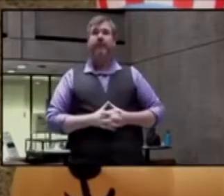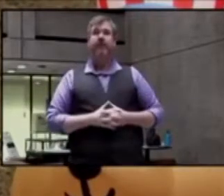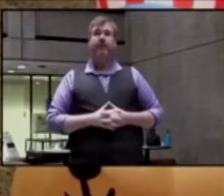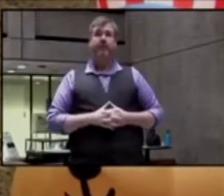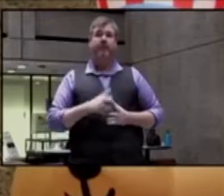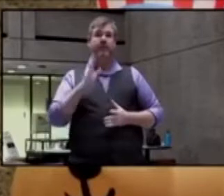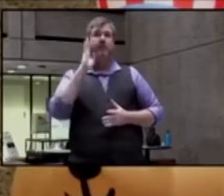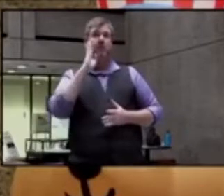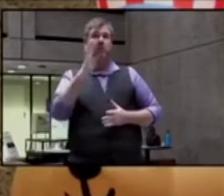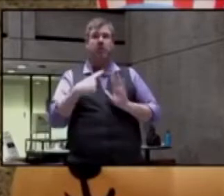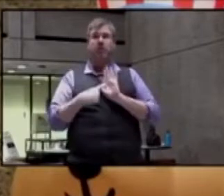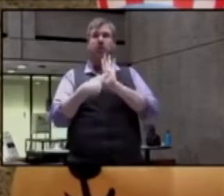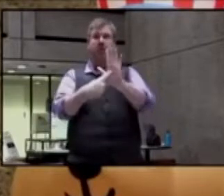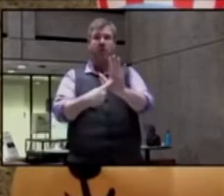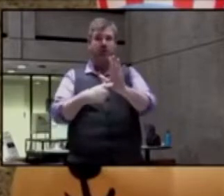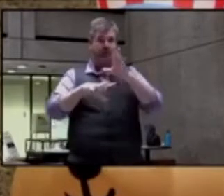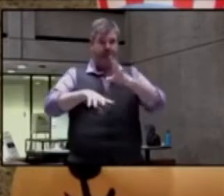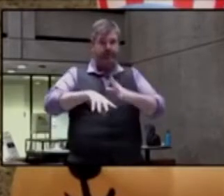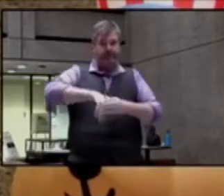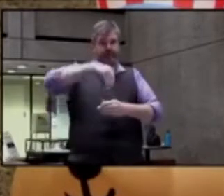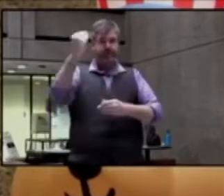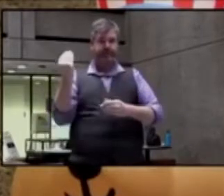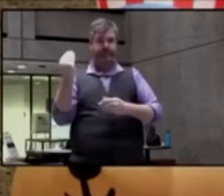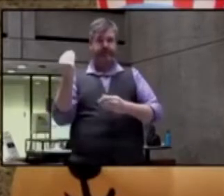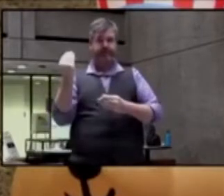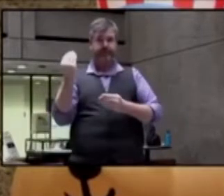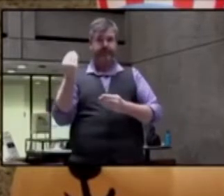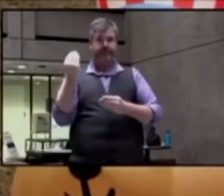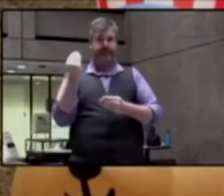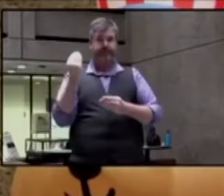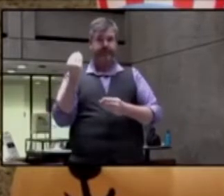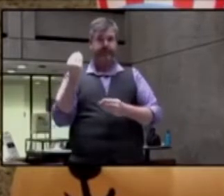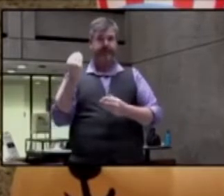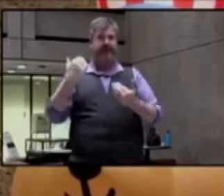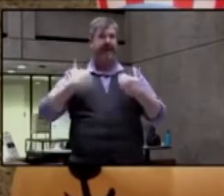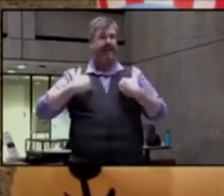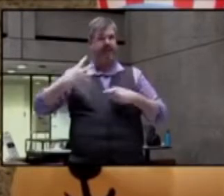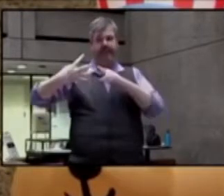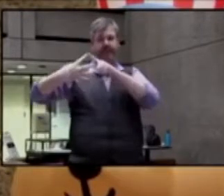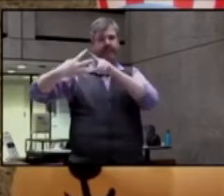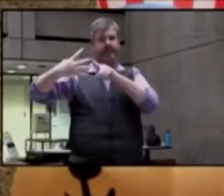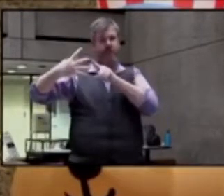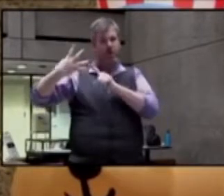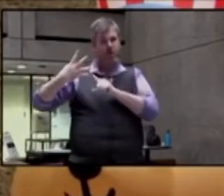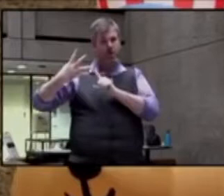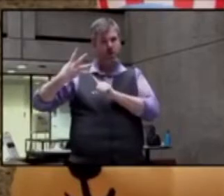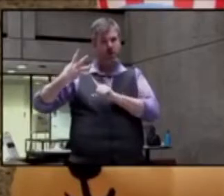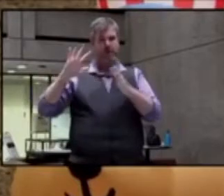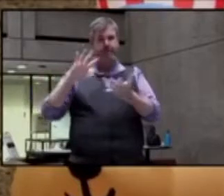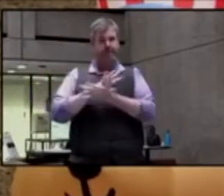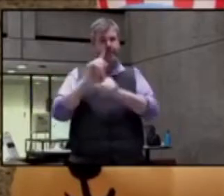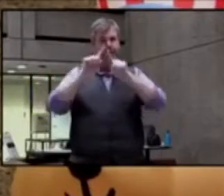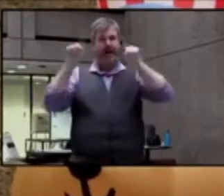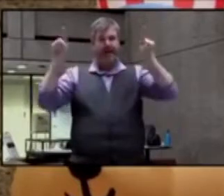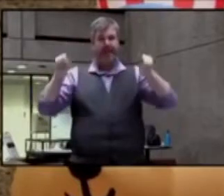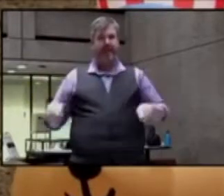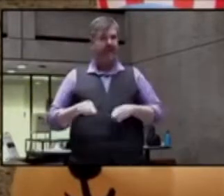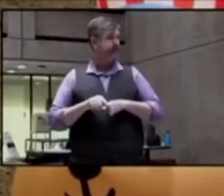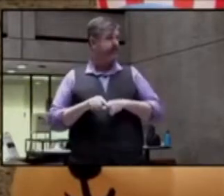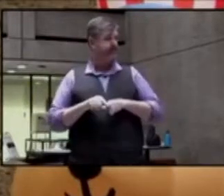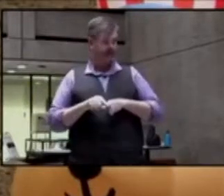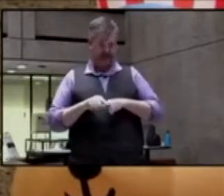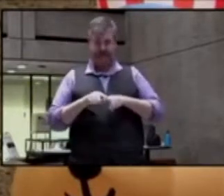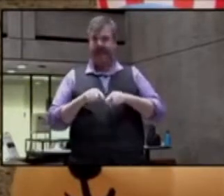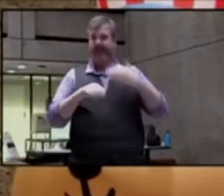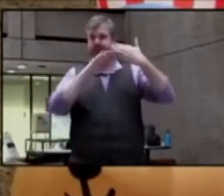and this time you're going to have 4 ballot cards to vote on, so get prepared and do your research. So these are your 4 ballot